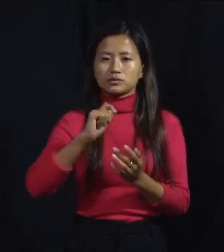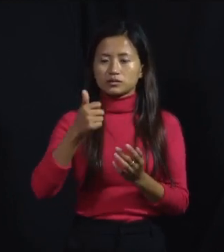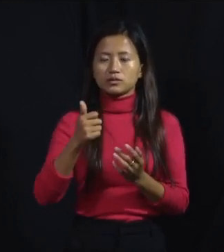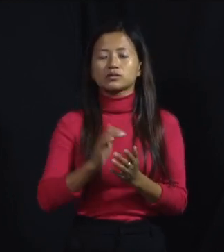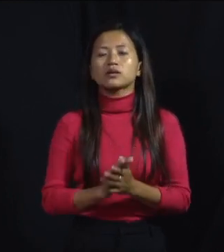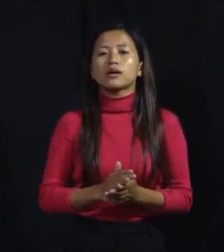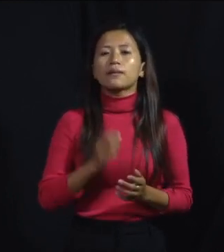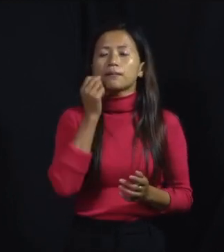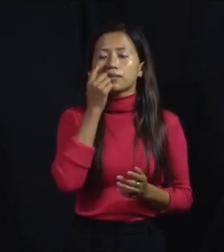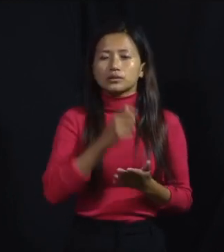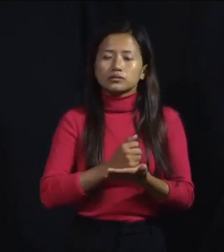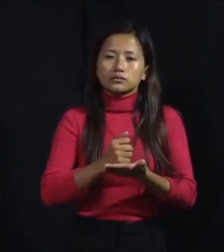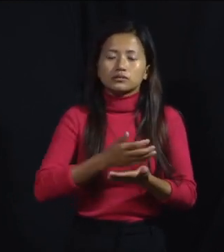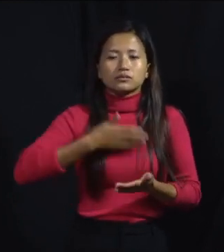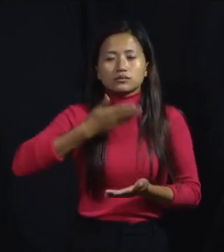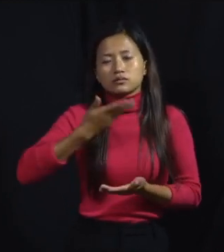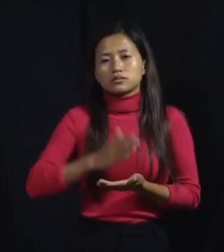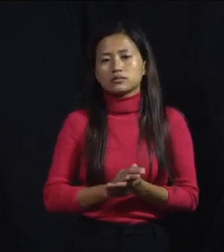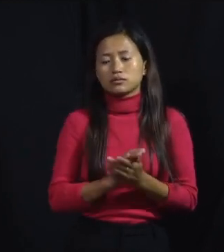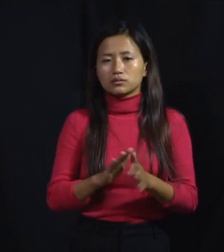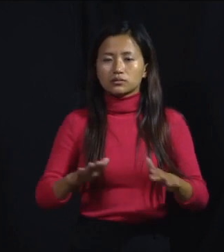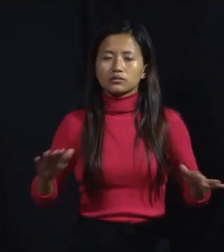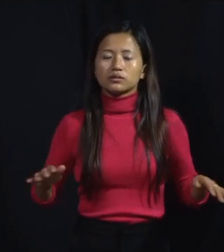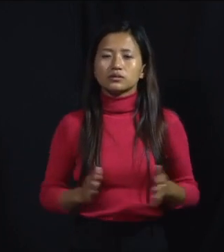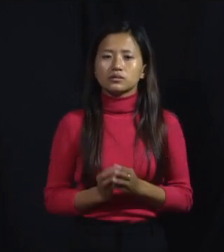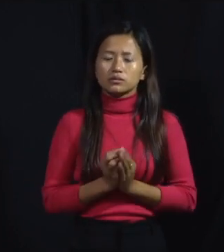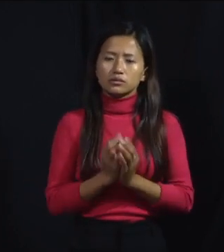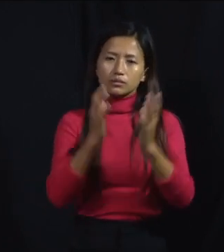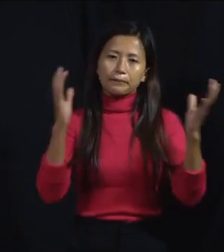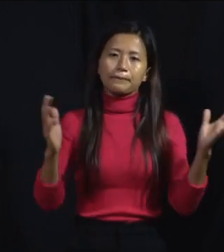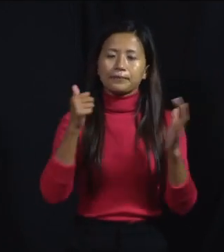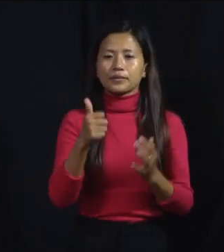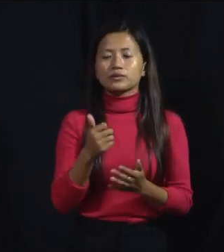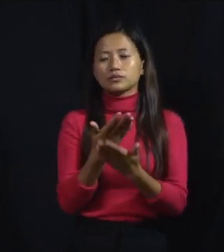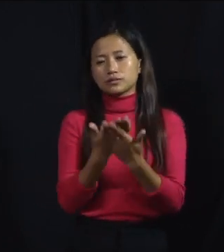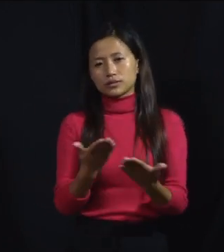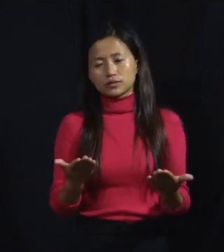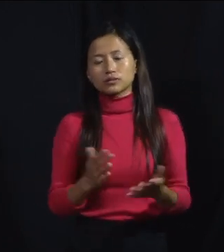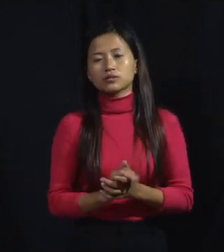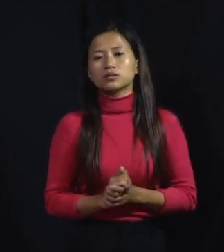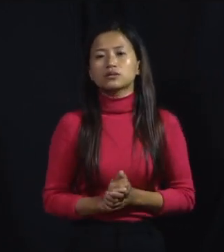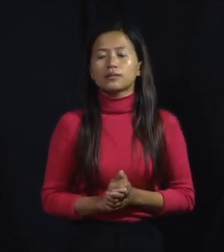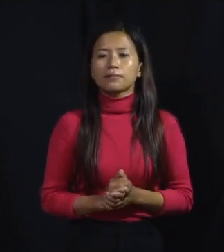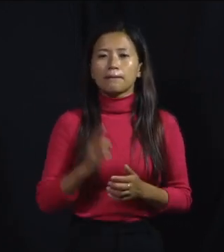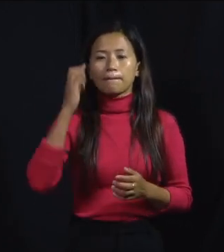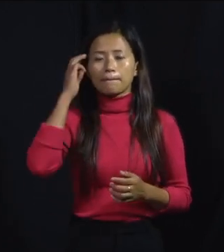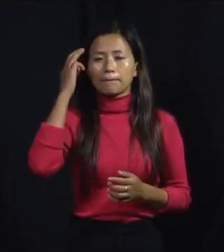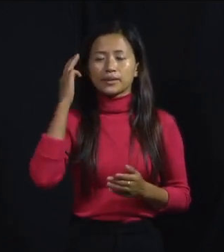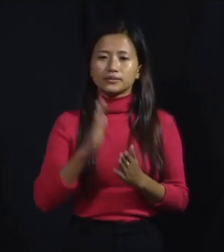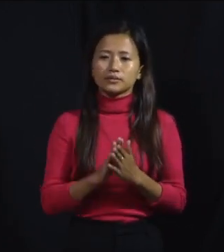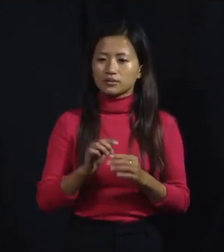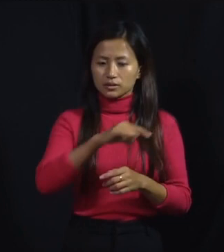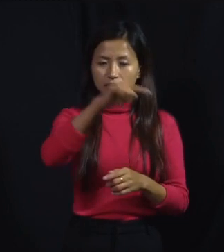the parents will try to teach the child so many good things, isn't that? So the mental environment, the